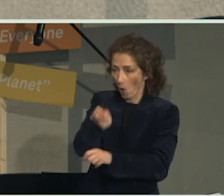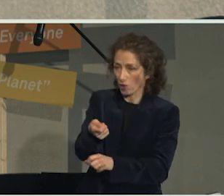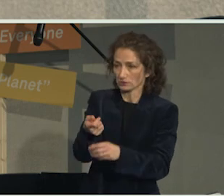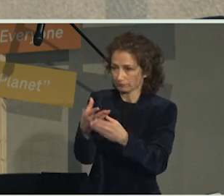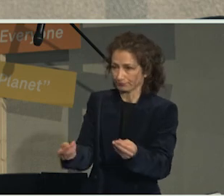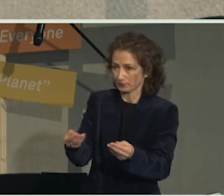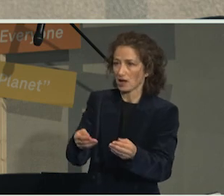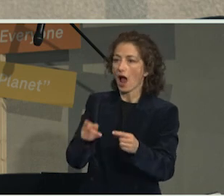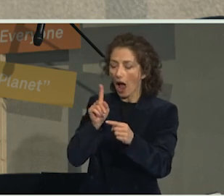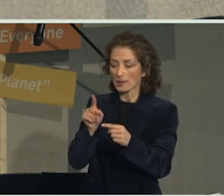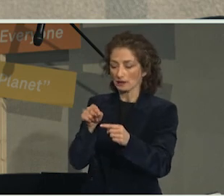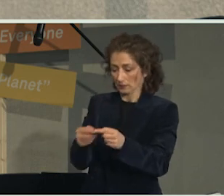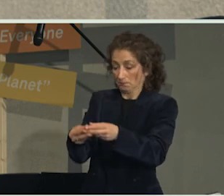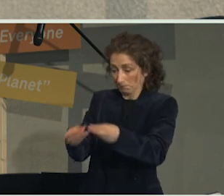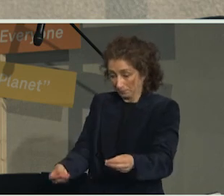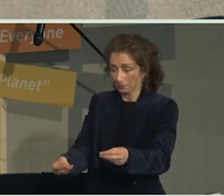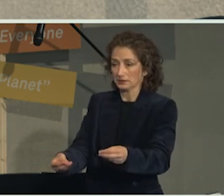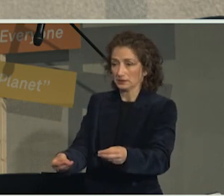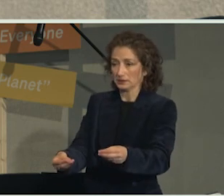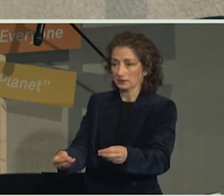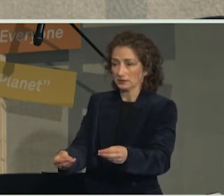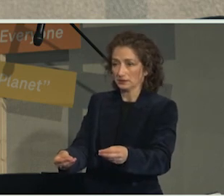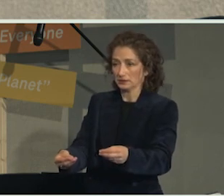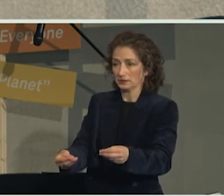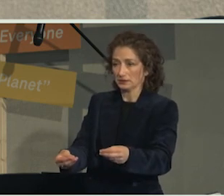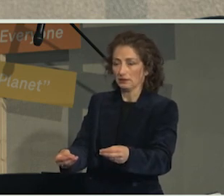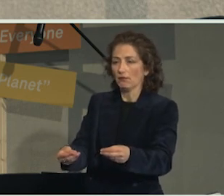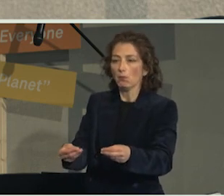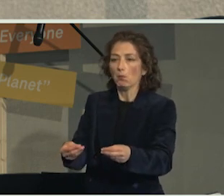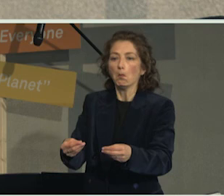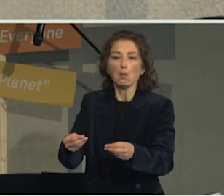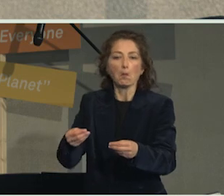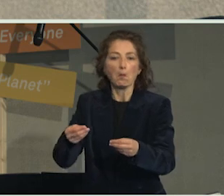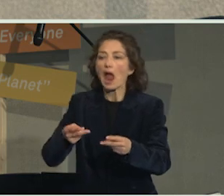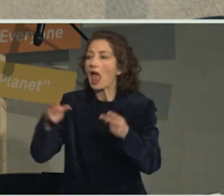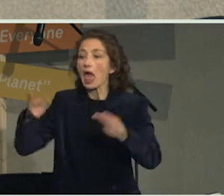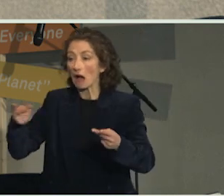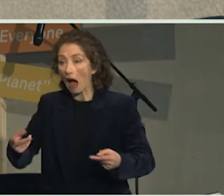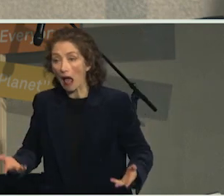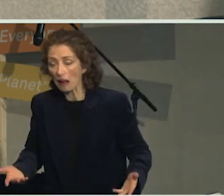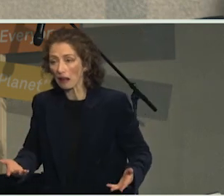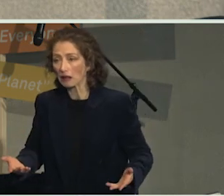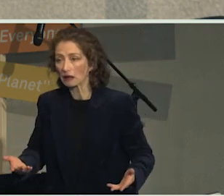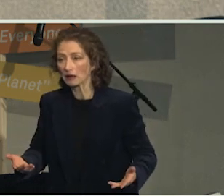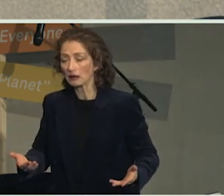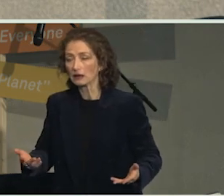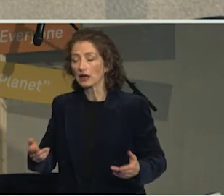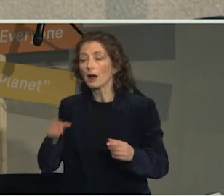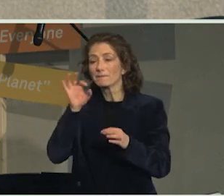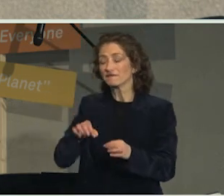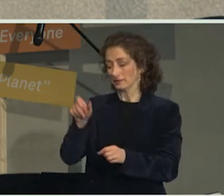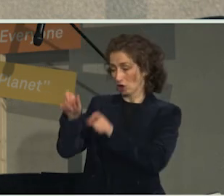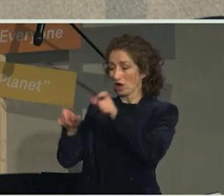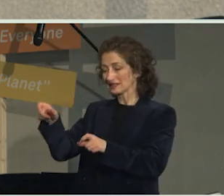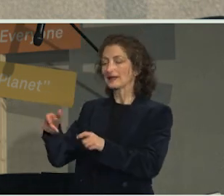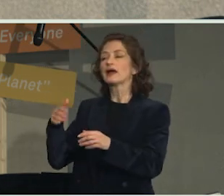or sisters are killed is absolutely insignificant to people who are fighting against police violence, and it's